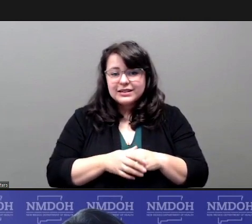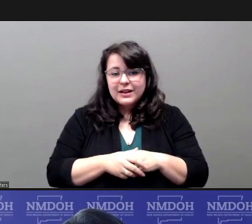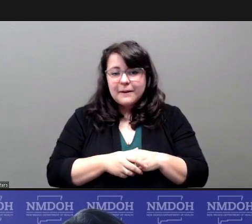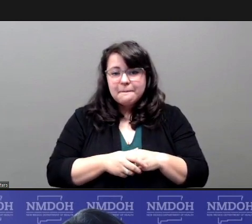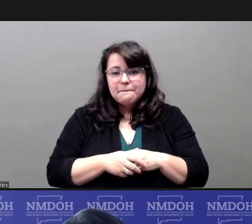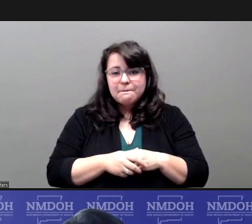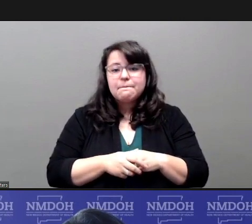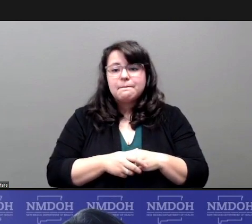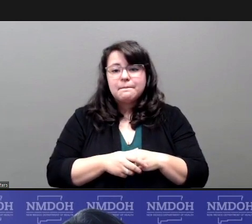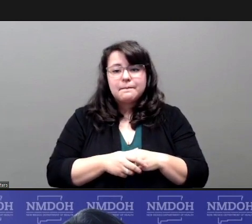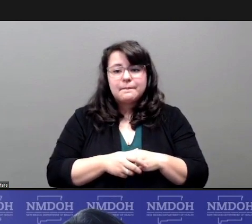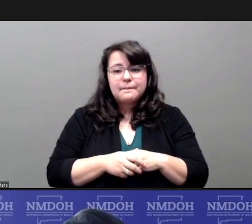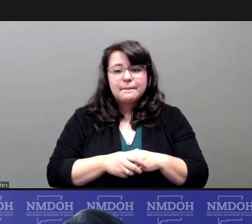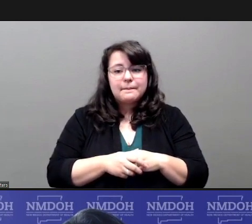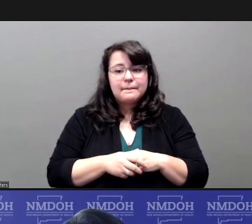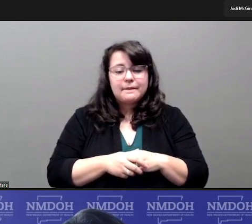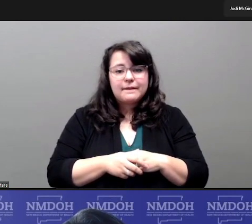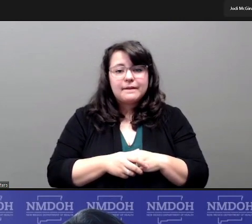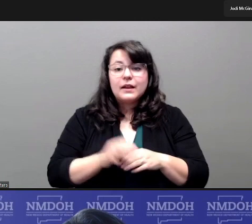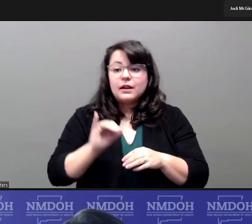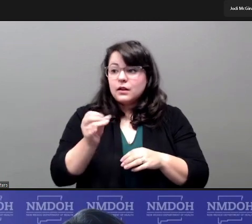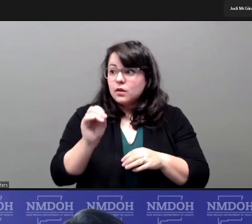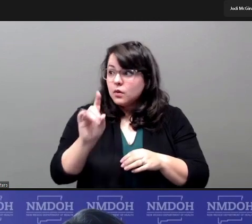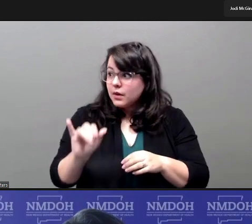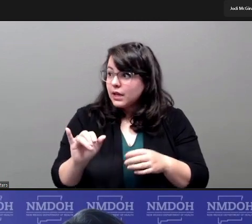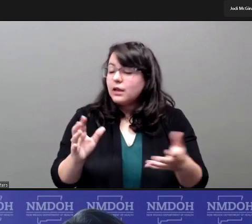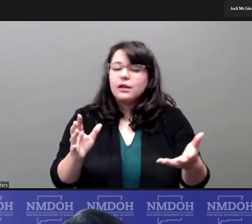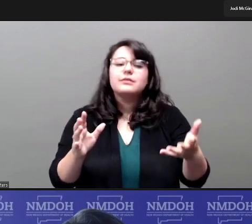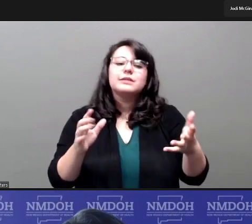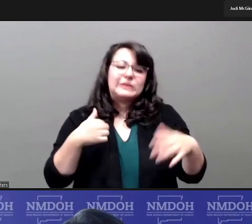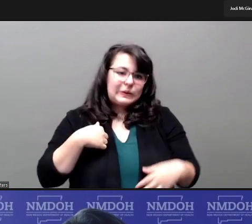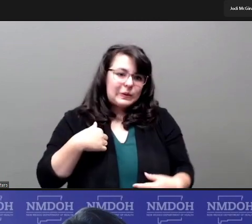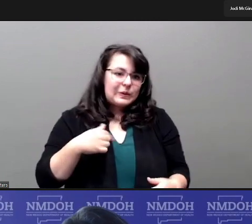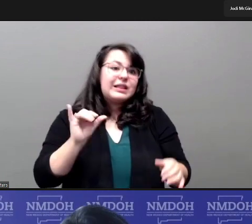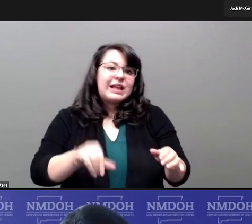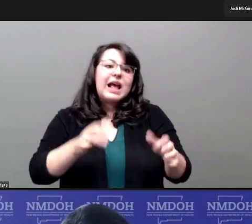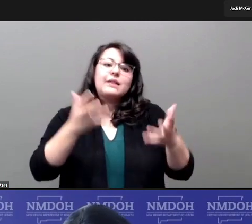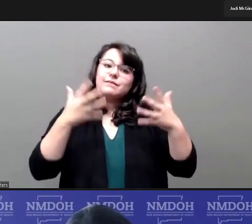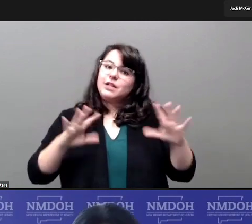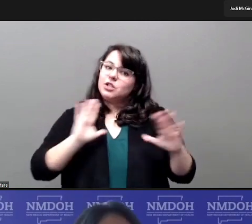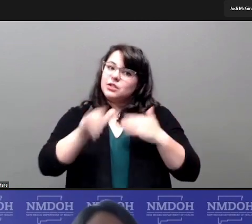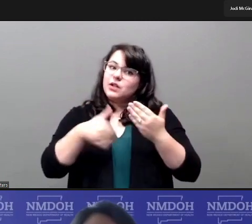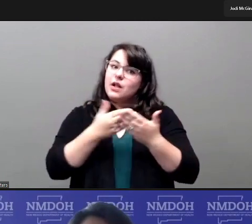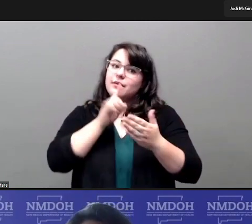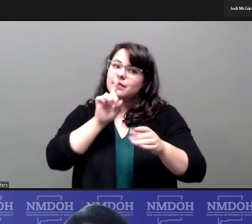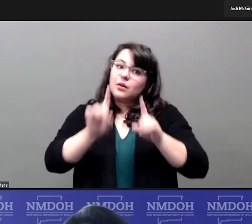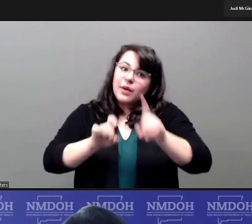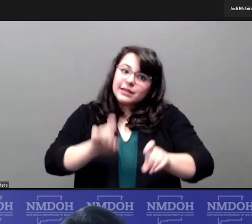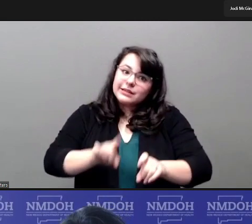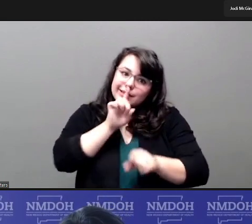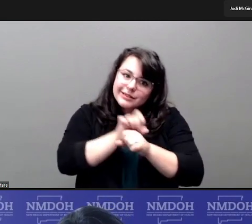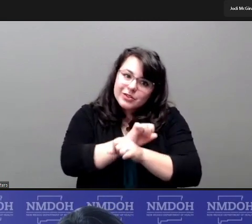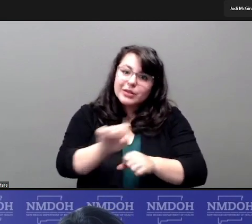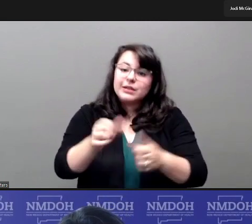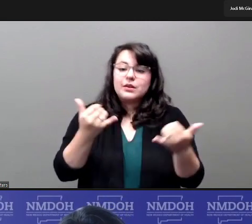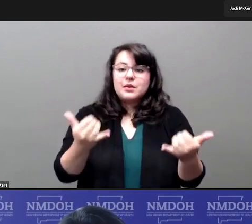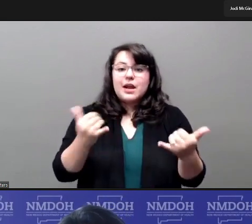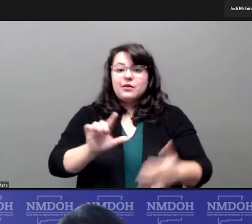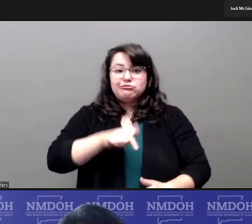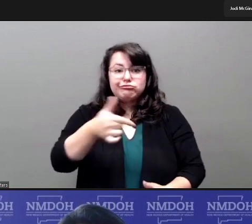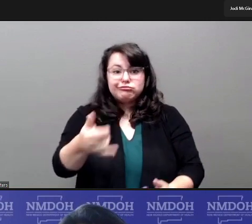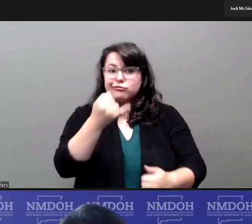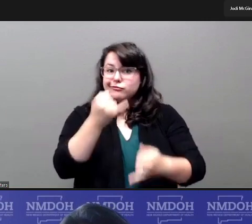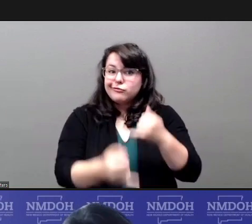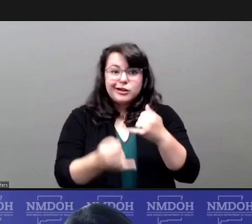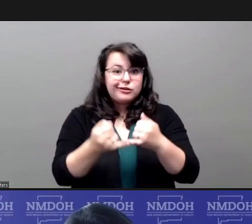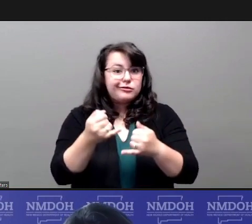Or don't we? Jody? That concludes all of our questions. So Okay. I leave it to you for final last